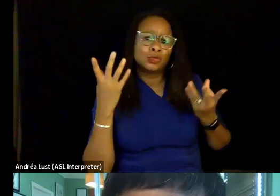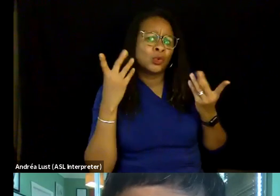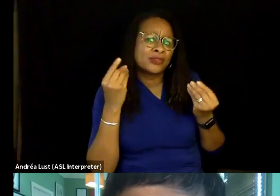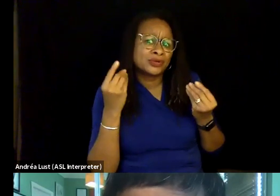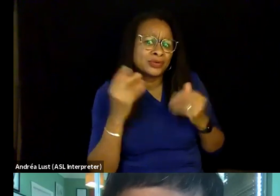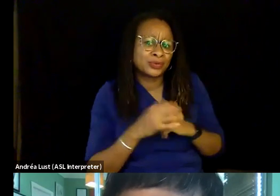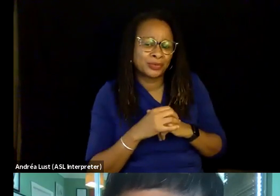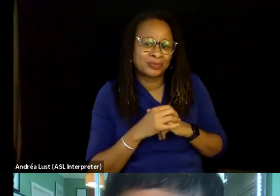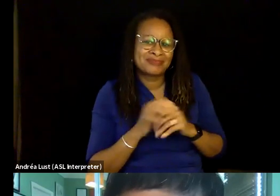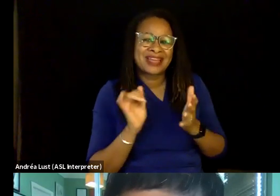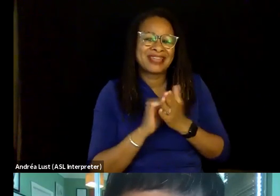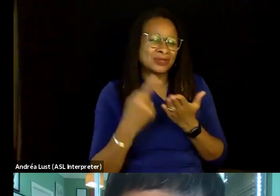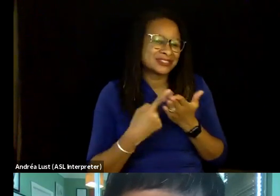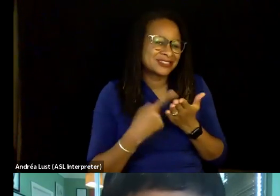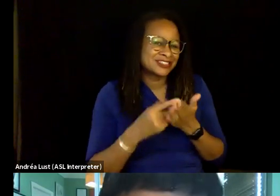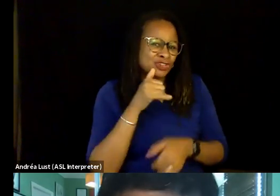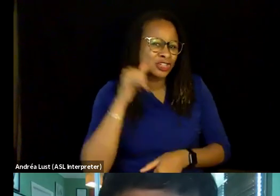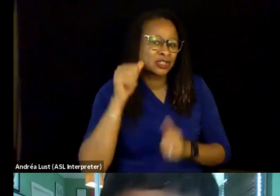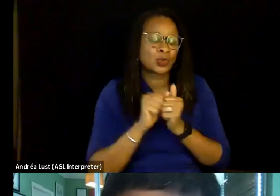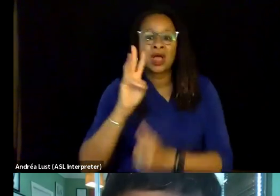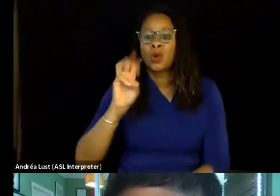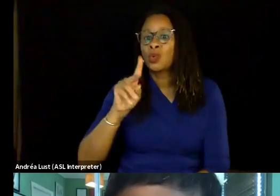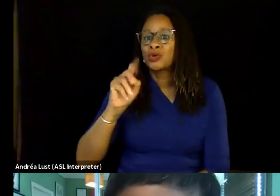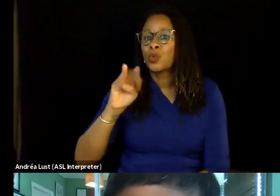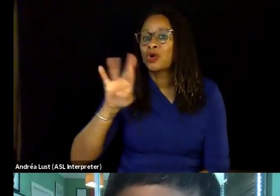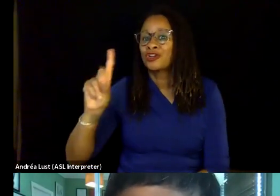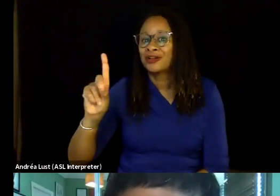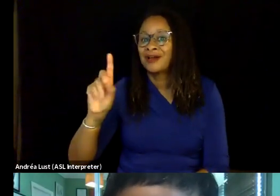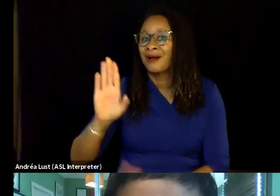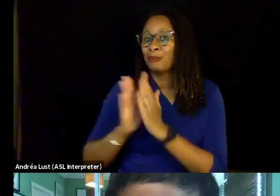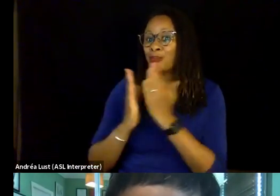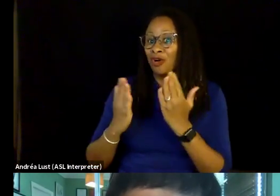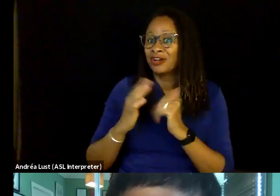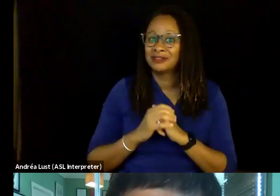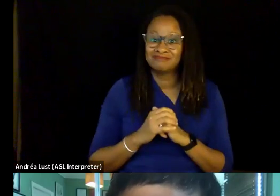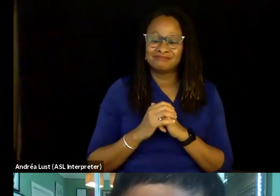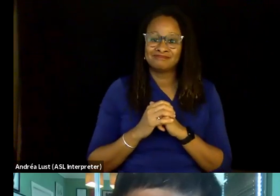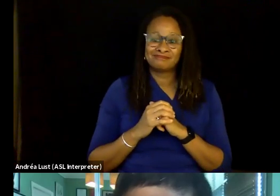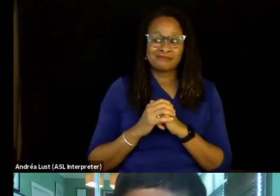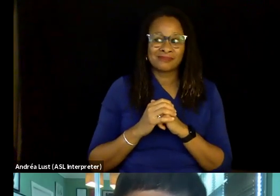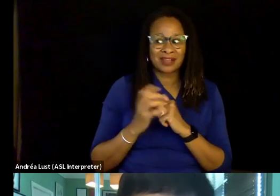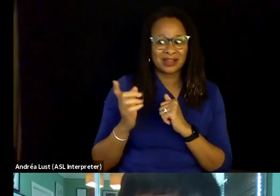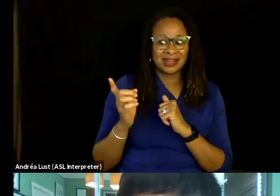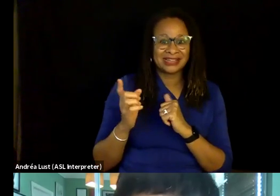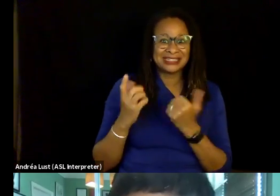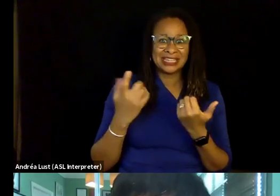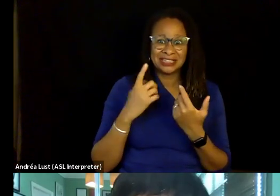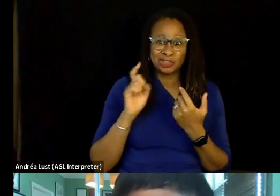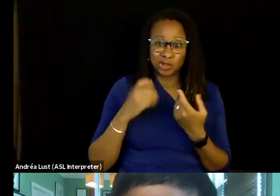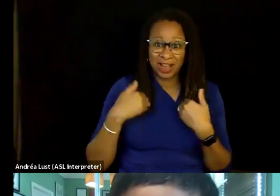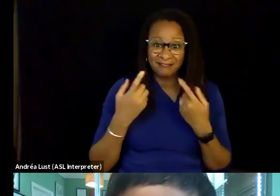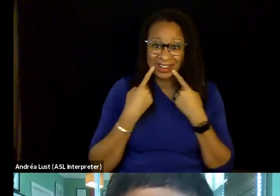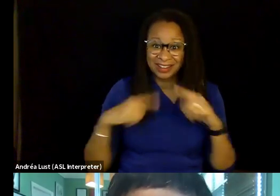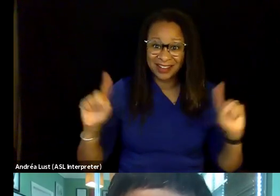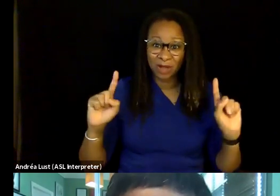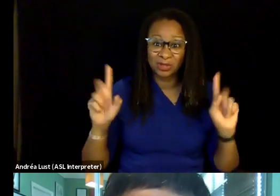Right. This was a debate yesterday with Woodward's book. You know, should he have announced